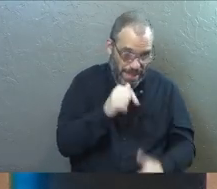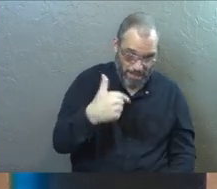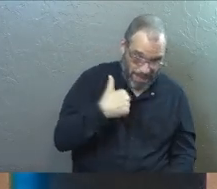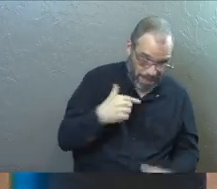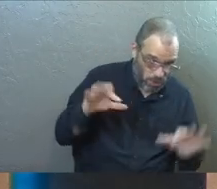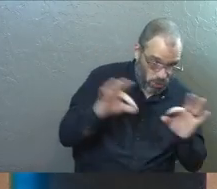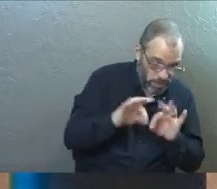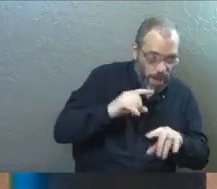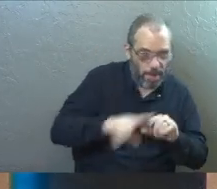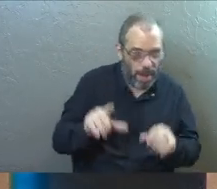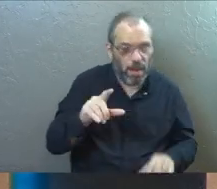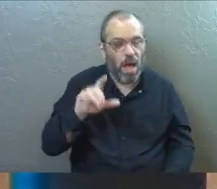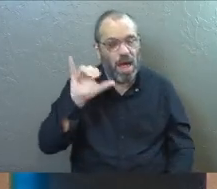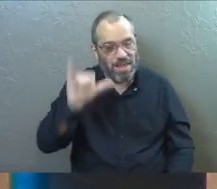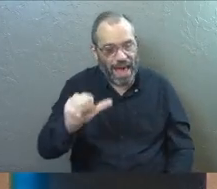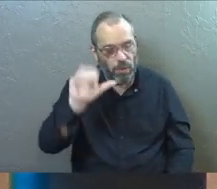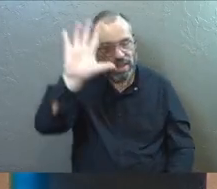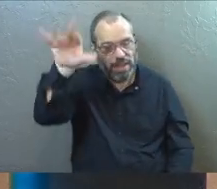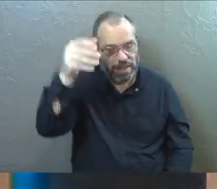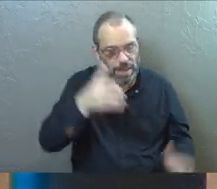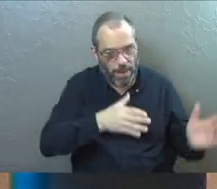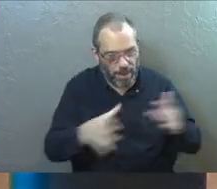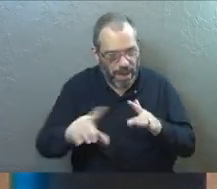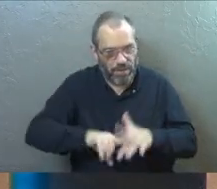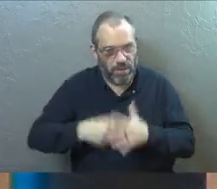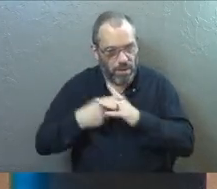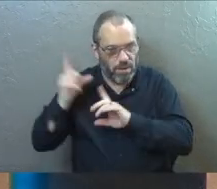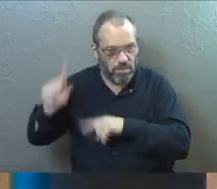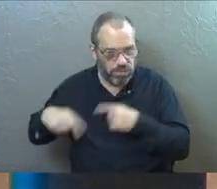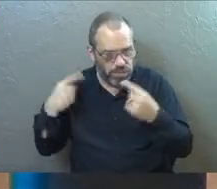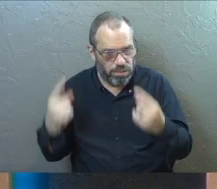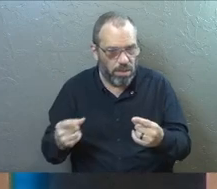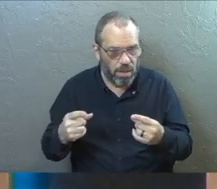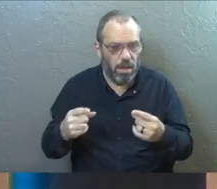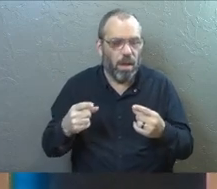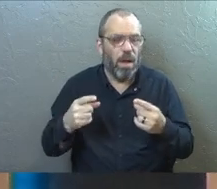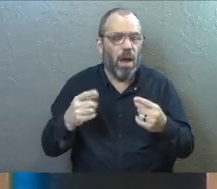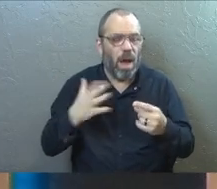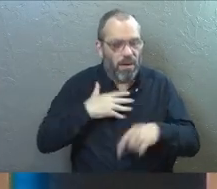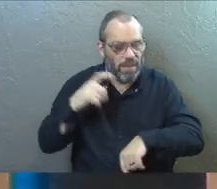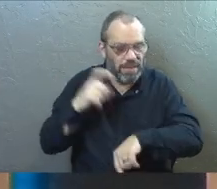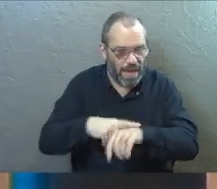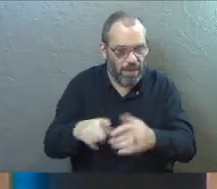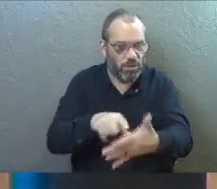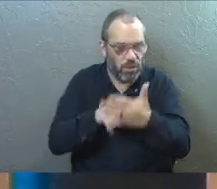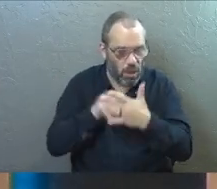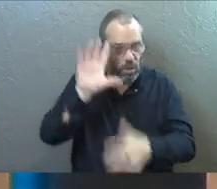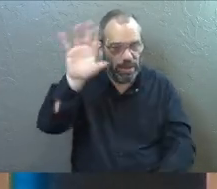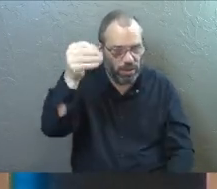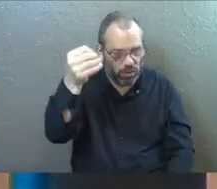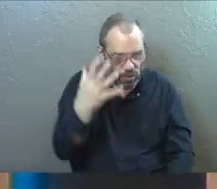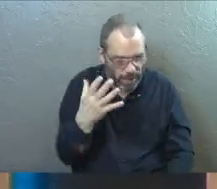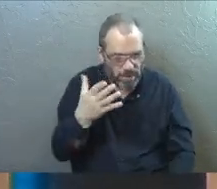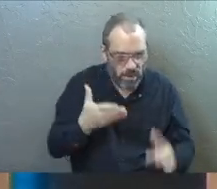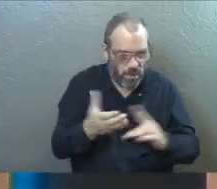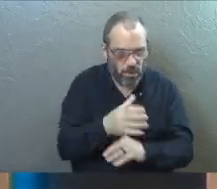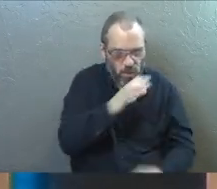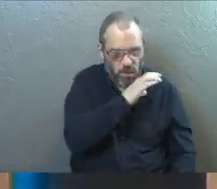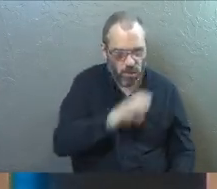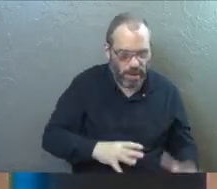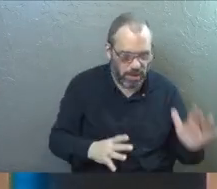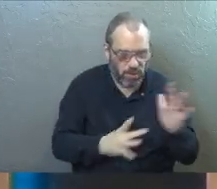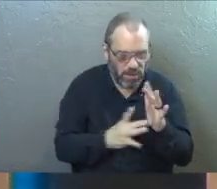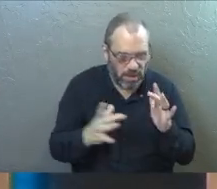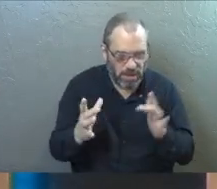because we deserved it, but because that was his plan from the beginning, before the beginning of time, to show us his grace through Christ